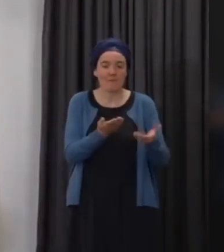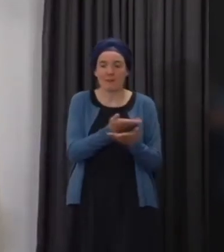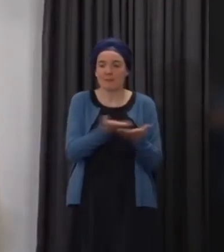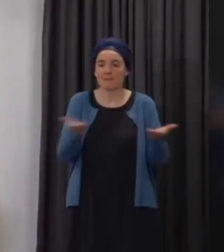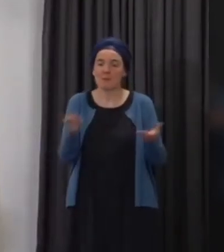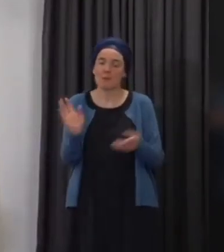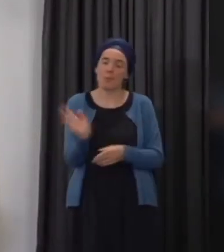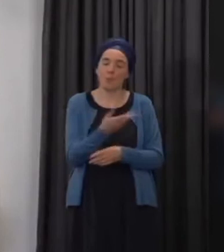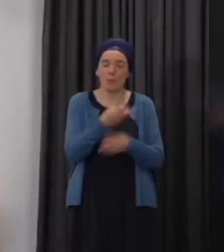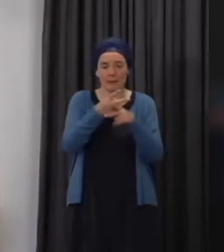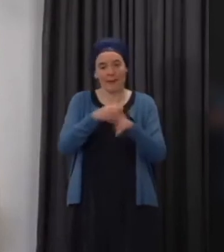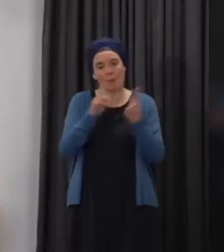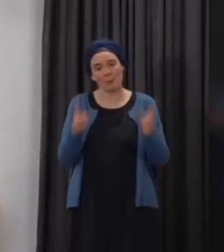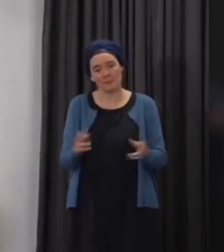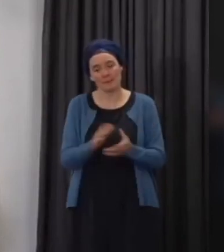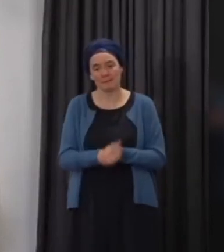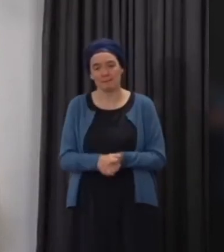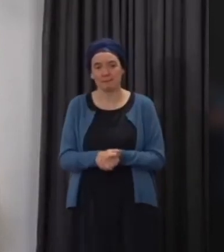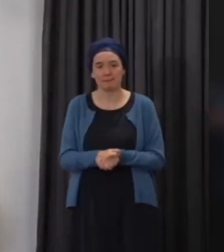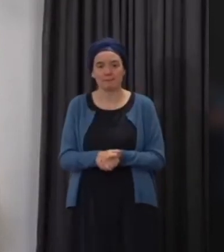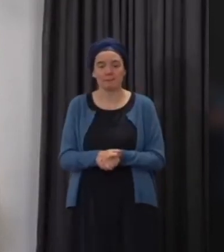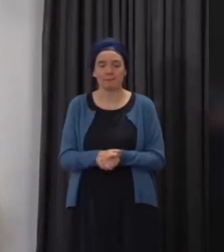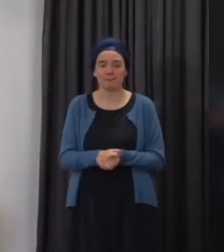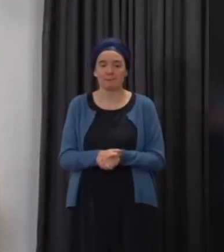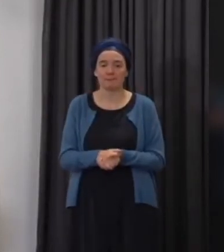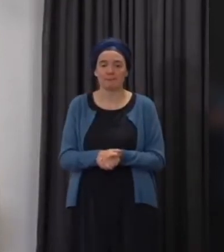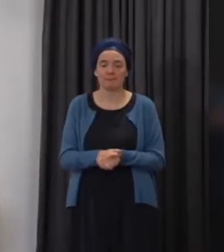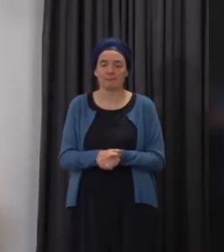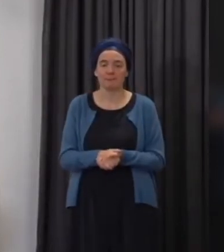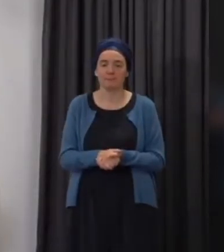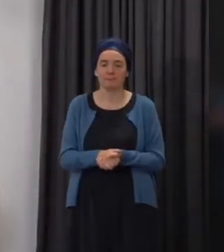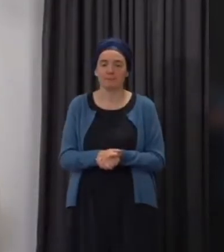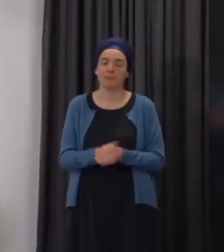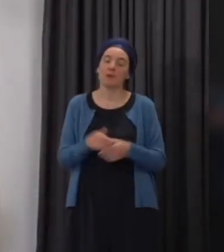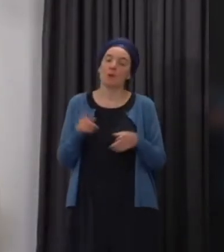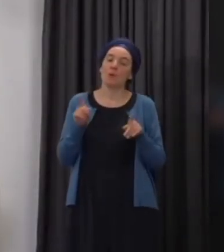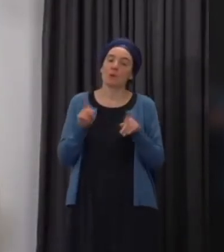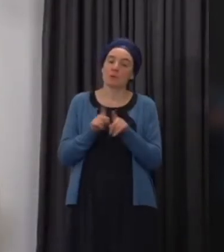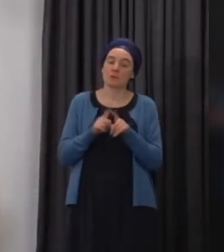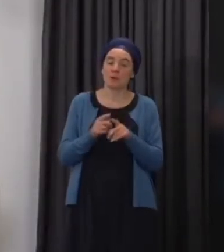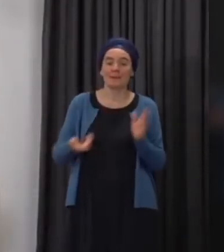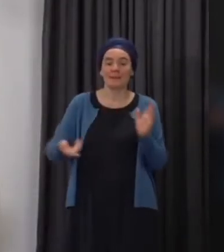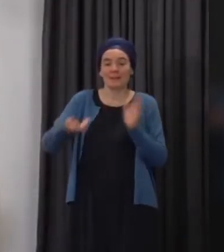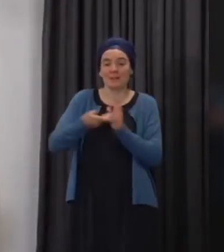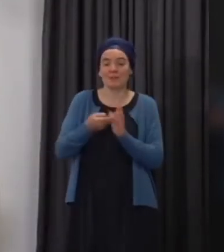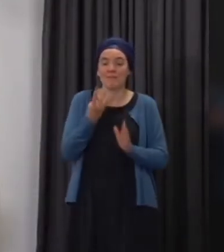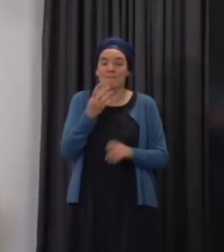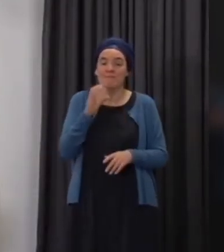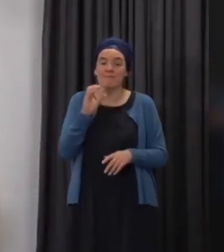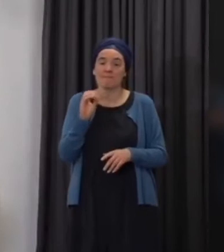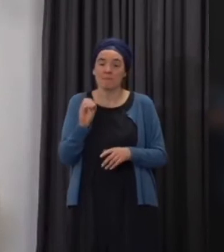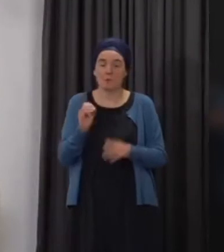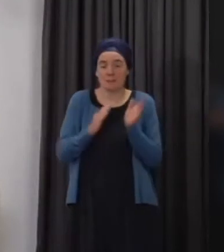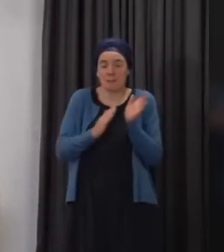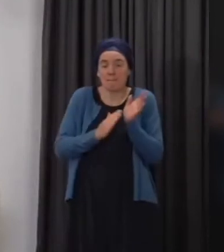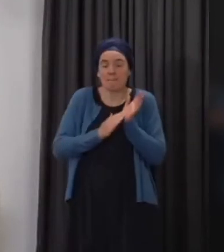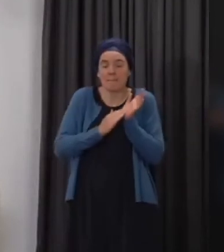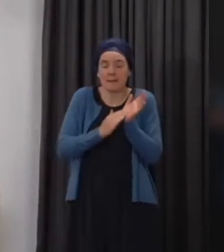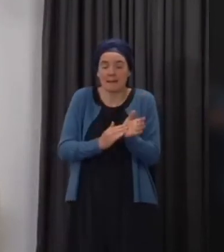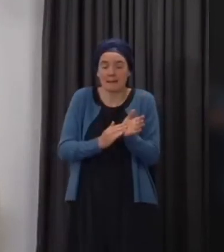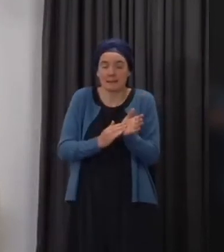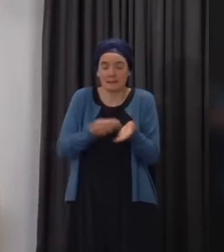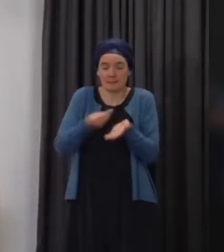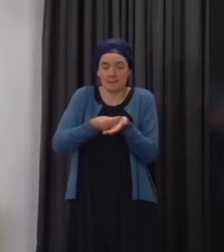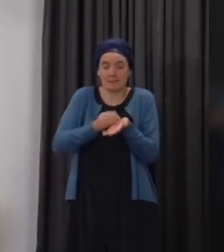coronavirus. We've also, as you'll be aware, made an initial £40 million available to help the adult care sector with